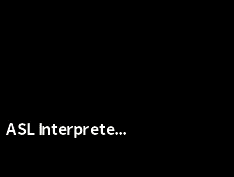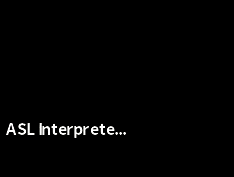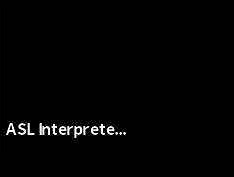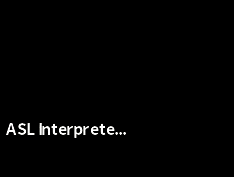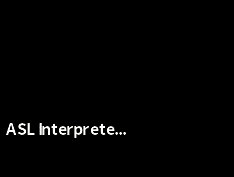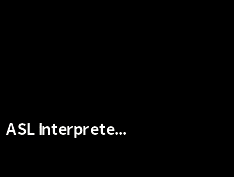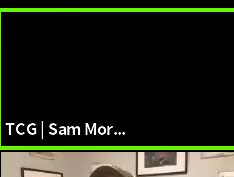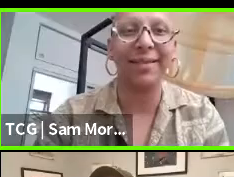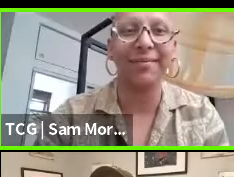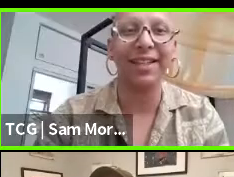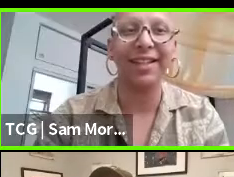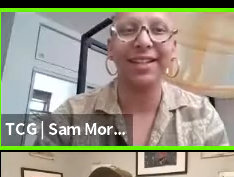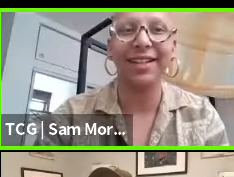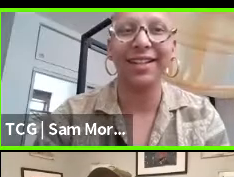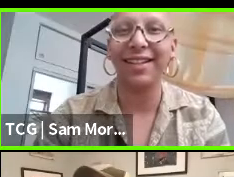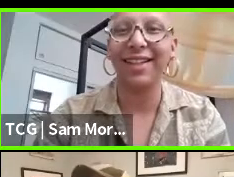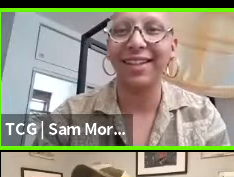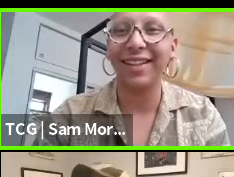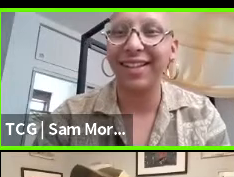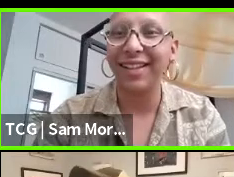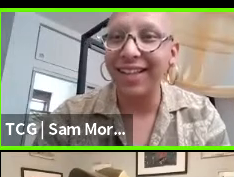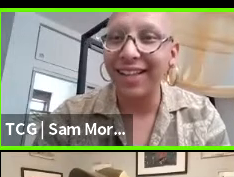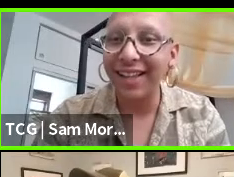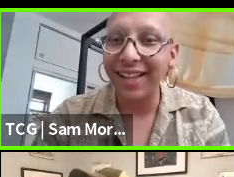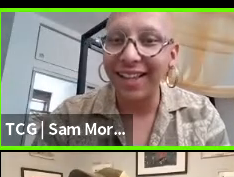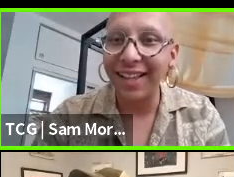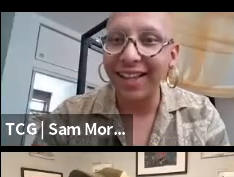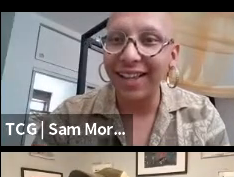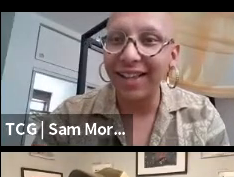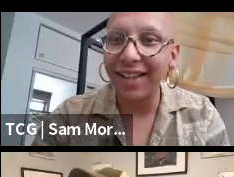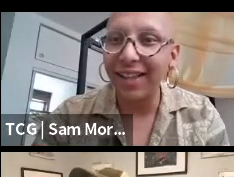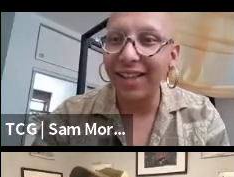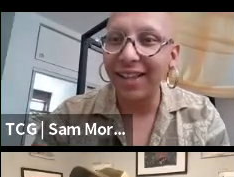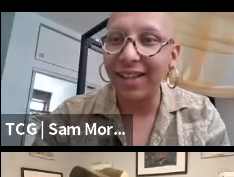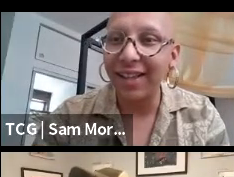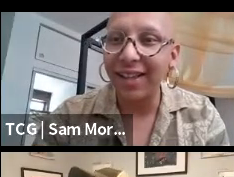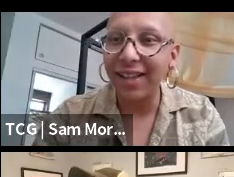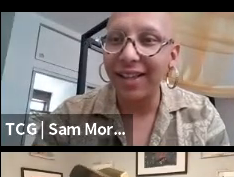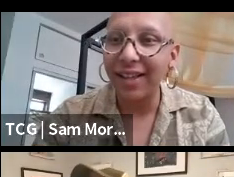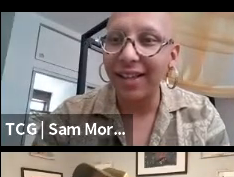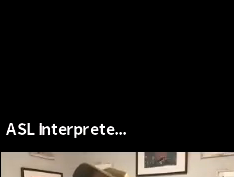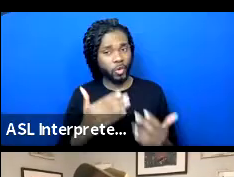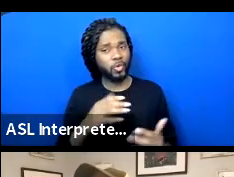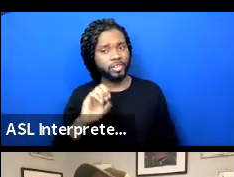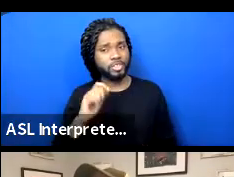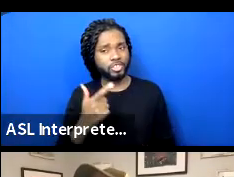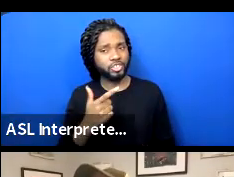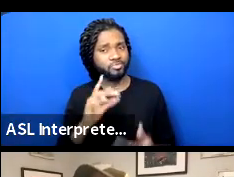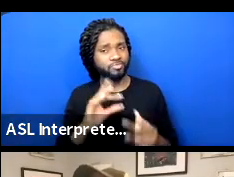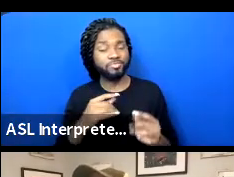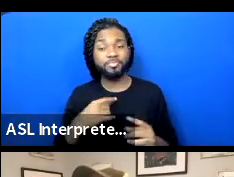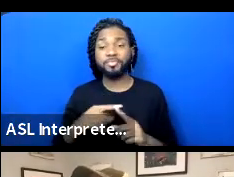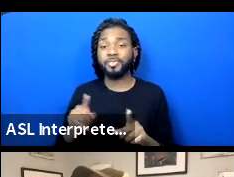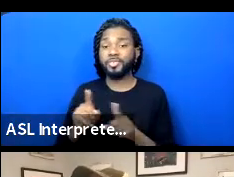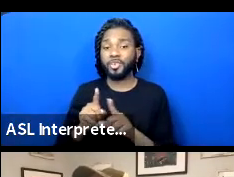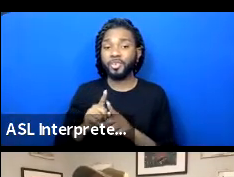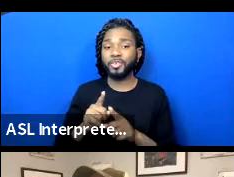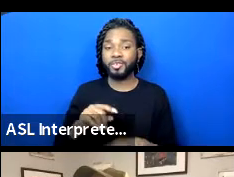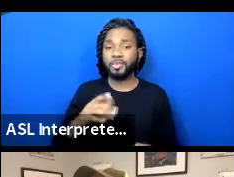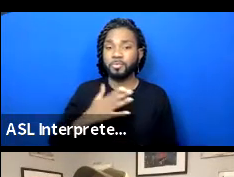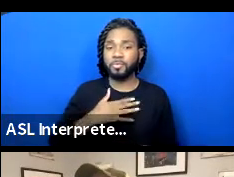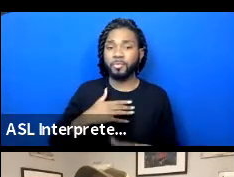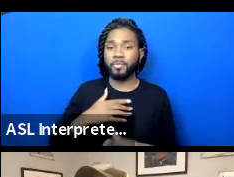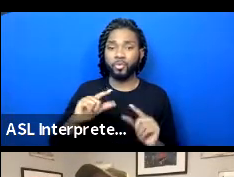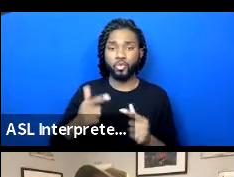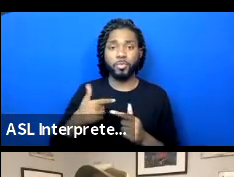y'all. Please make it. You've got time. Go ahead and make yours, EG. And I want to encourage my group to continue, continue